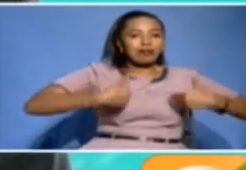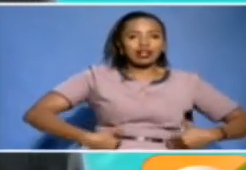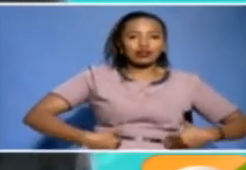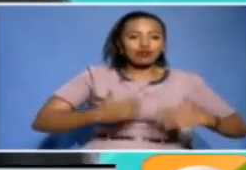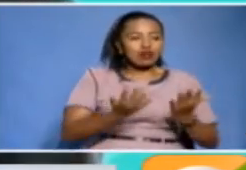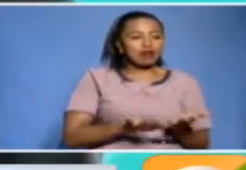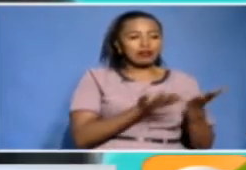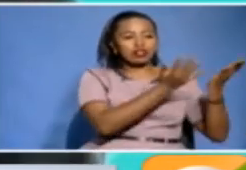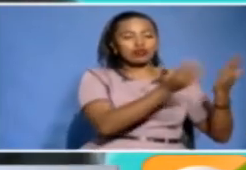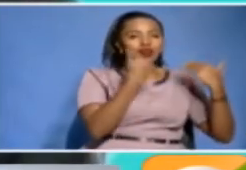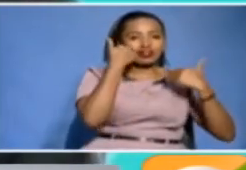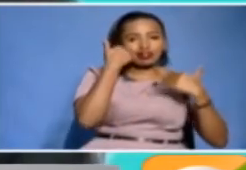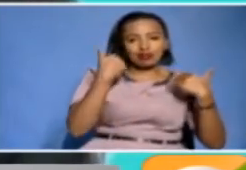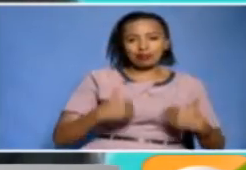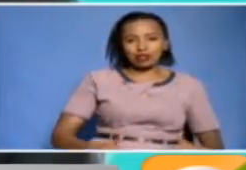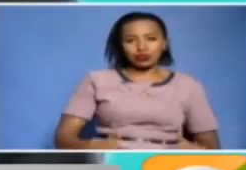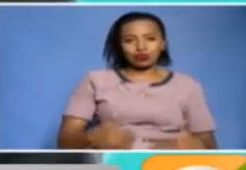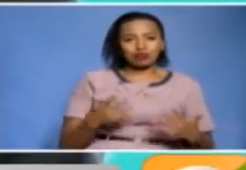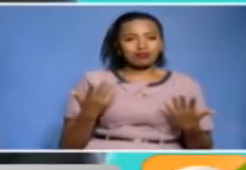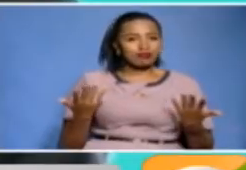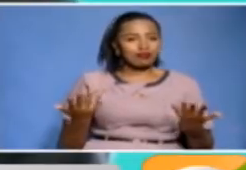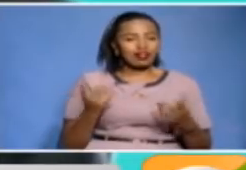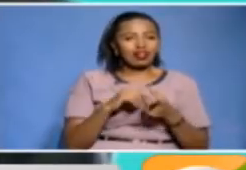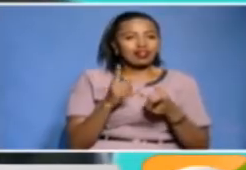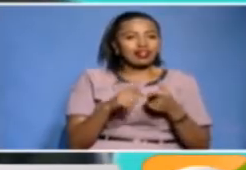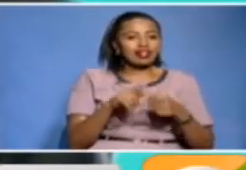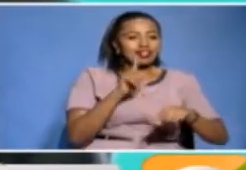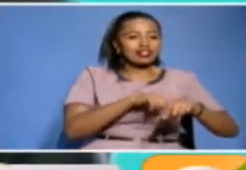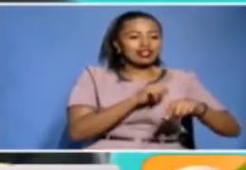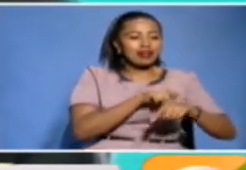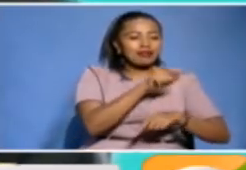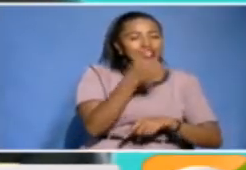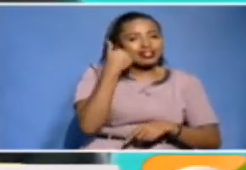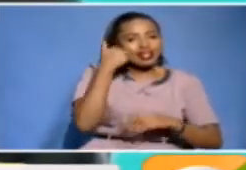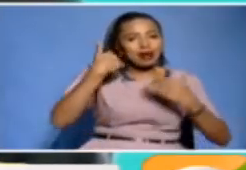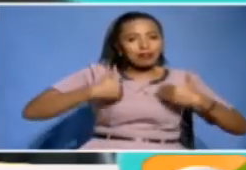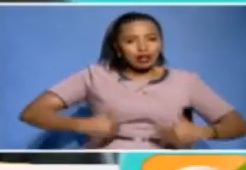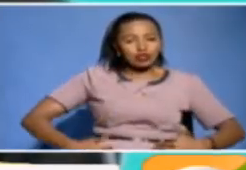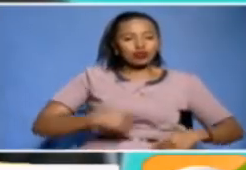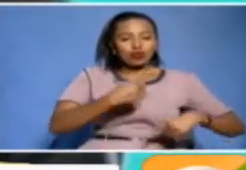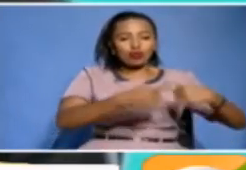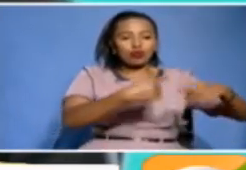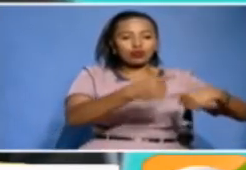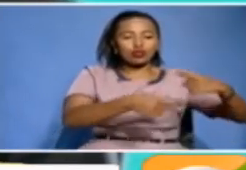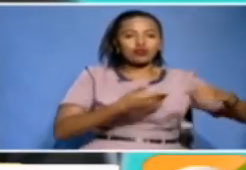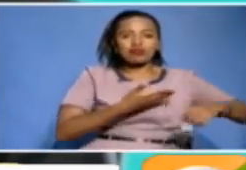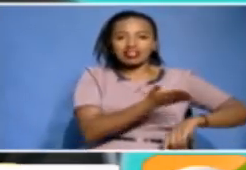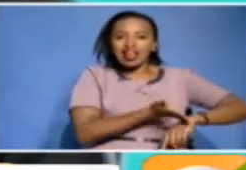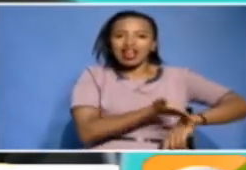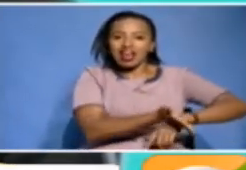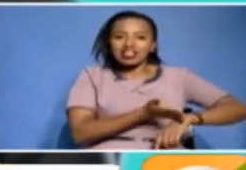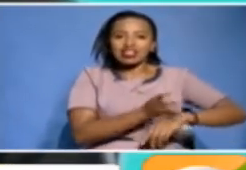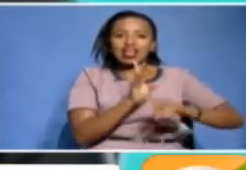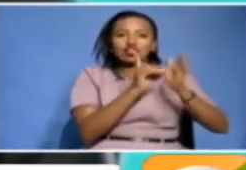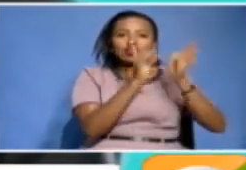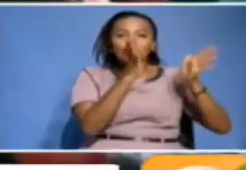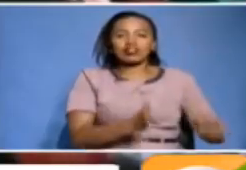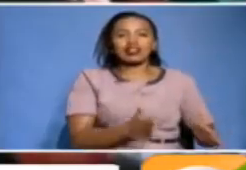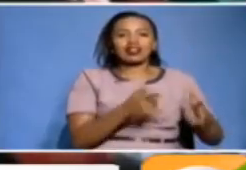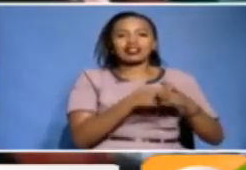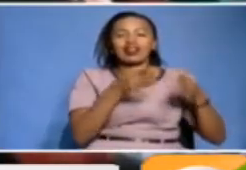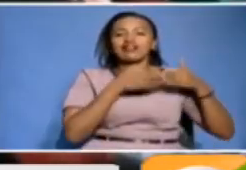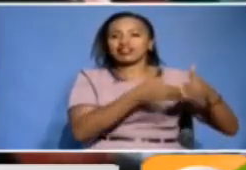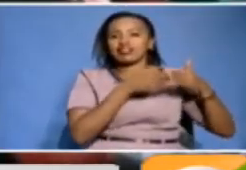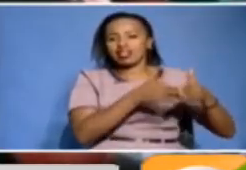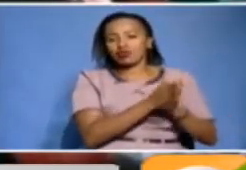given a patient, and while the patient is on the operation table, a doctor takes advantage